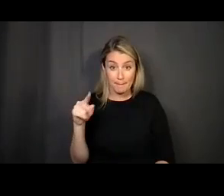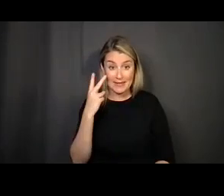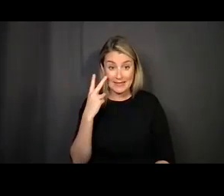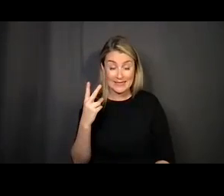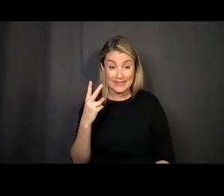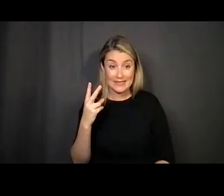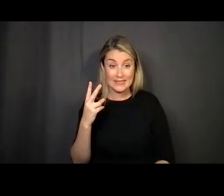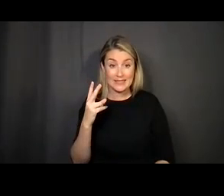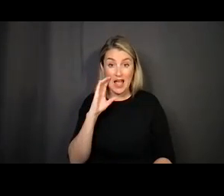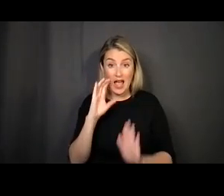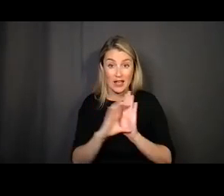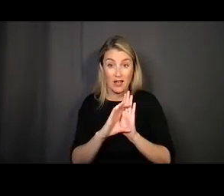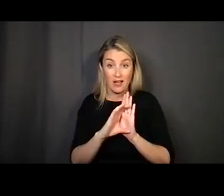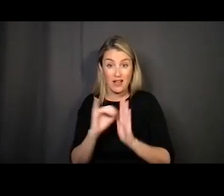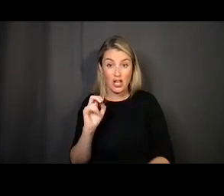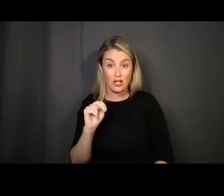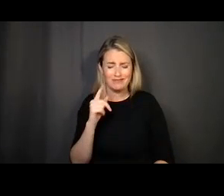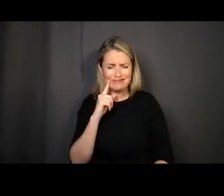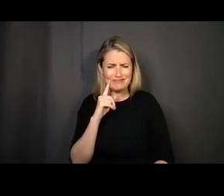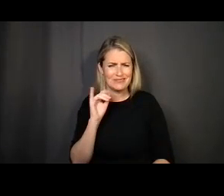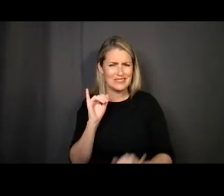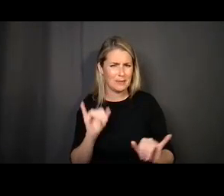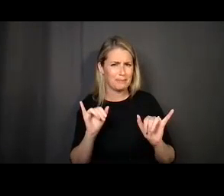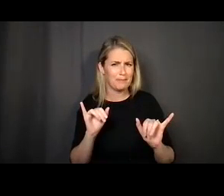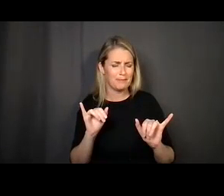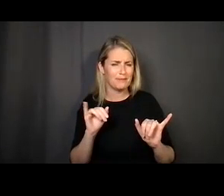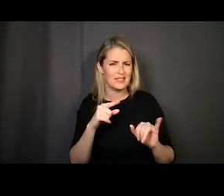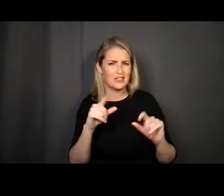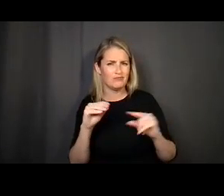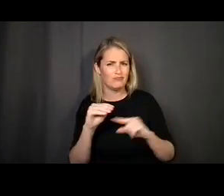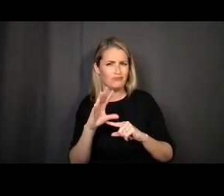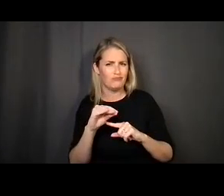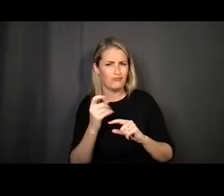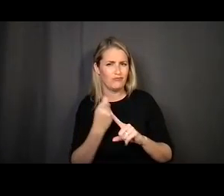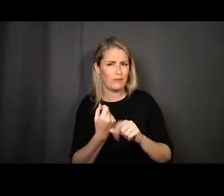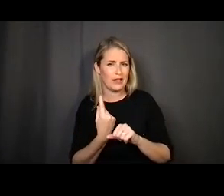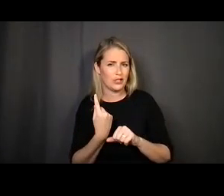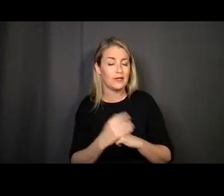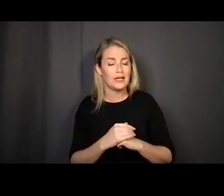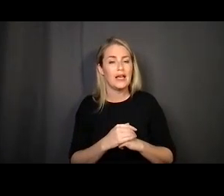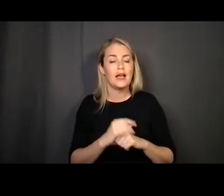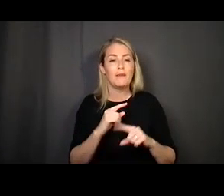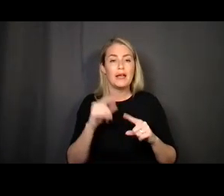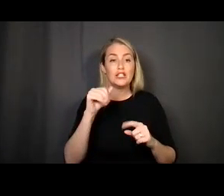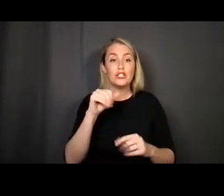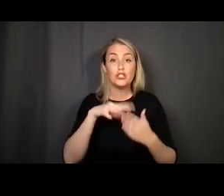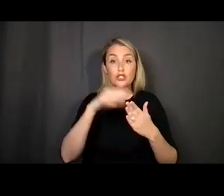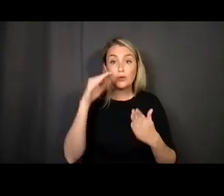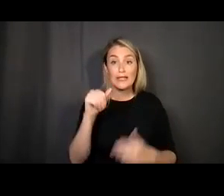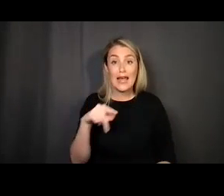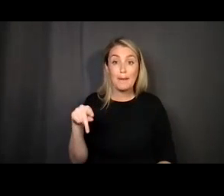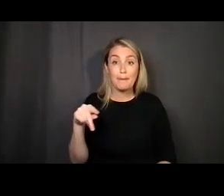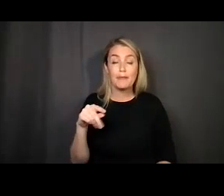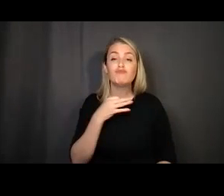aplicación del estudiante puede ver screenshot was from last year. que los The student app, tableros if se you're ven in de la there and you misma want manera to que en la see the